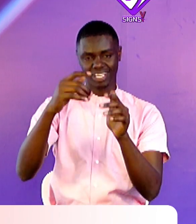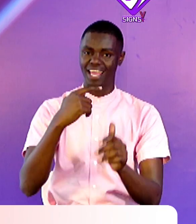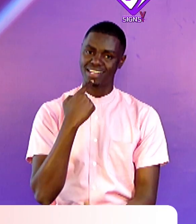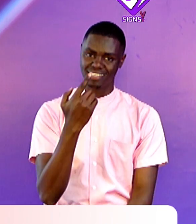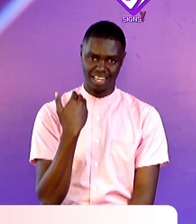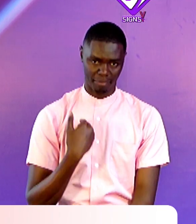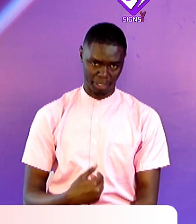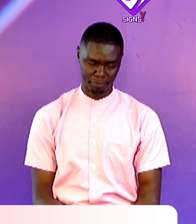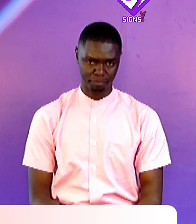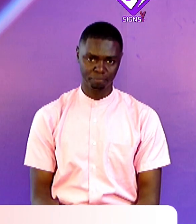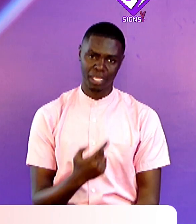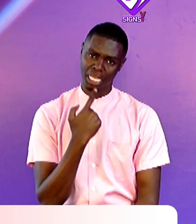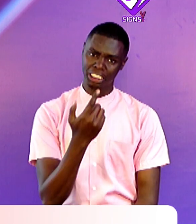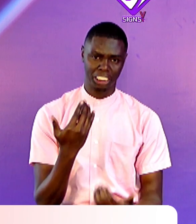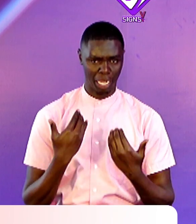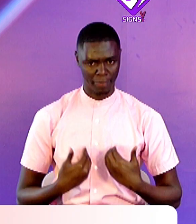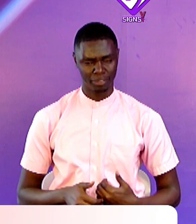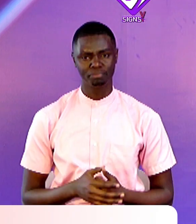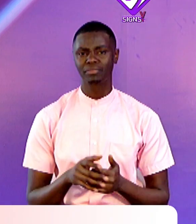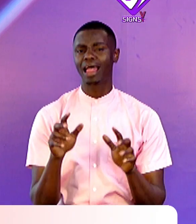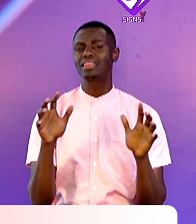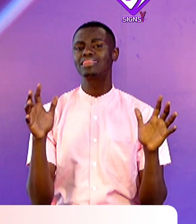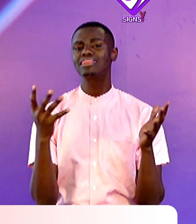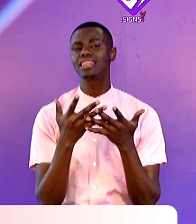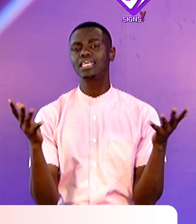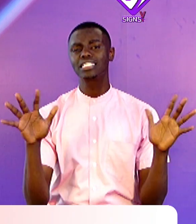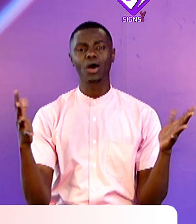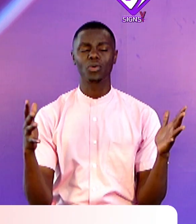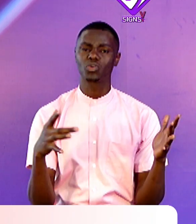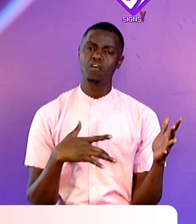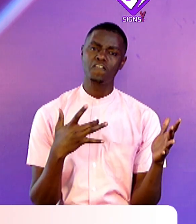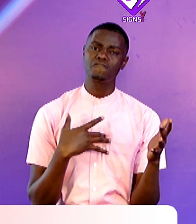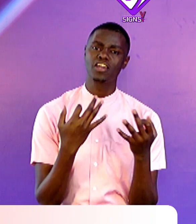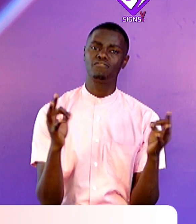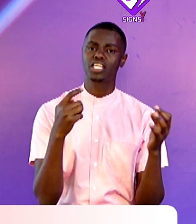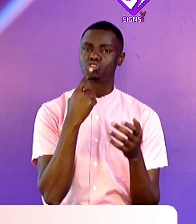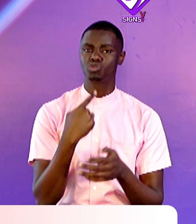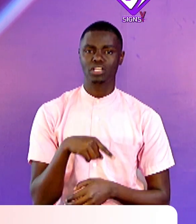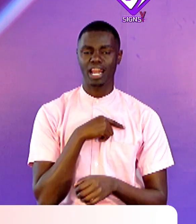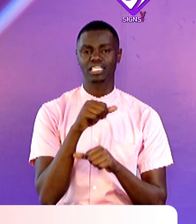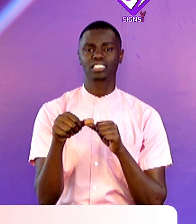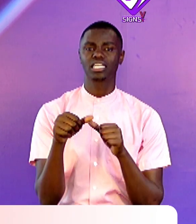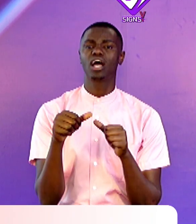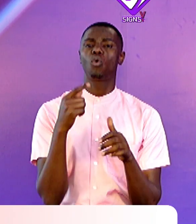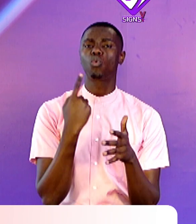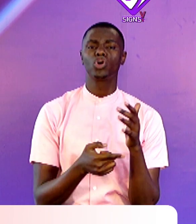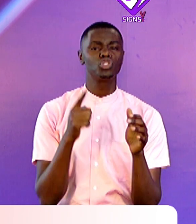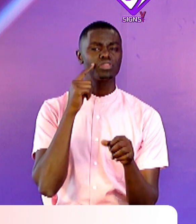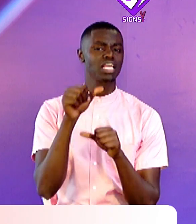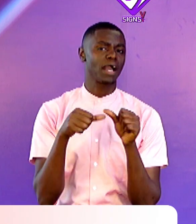niambie, tell me, how are things? Feel free to tell us what you think about Harambee Stars' performance,